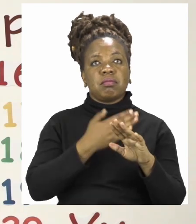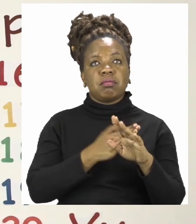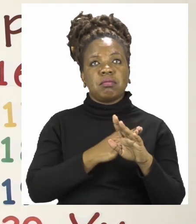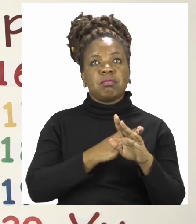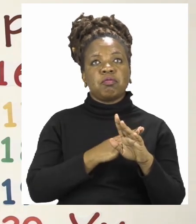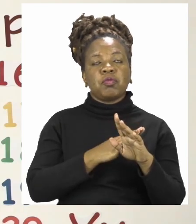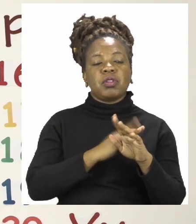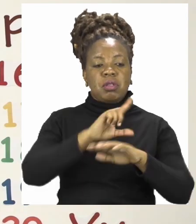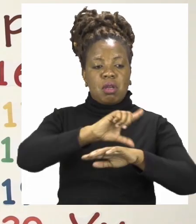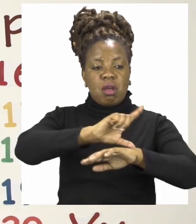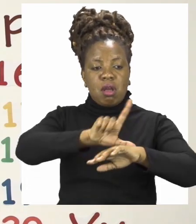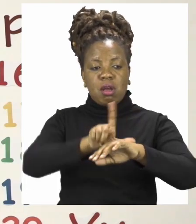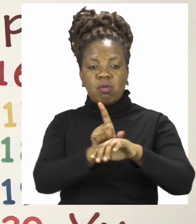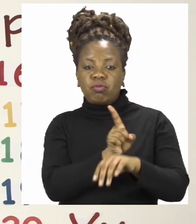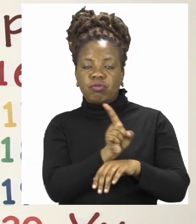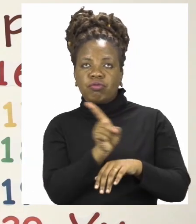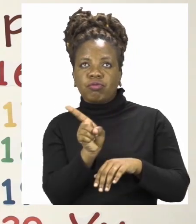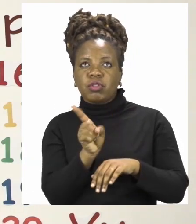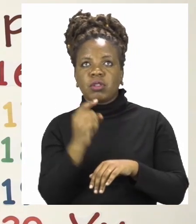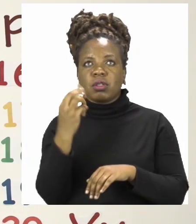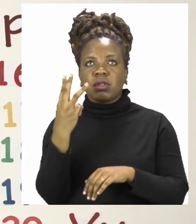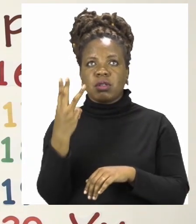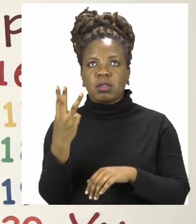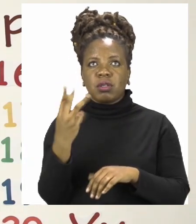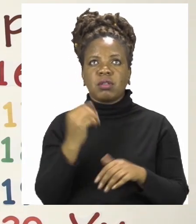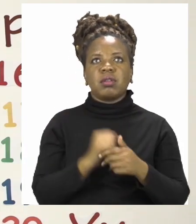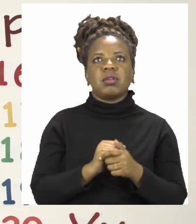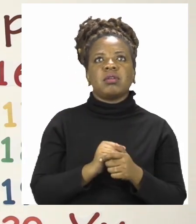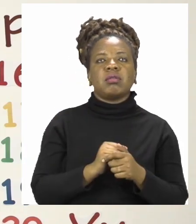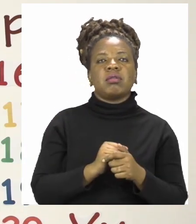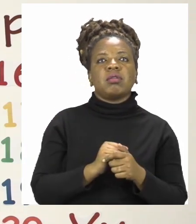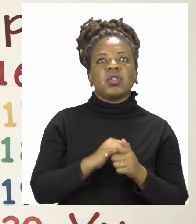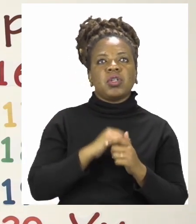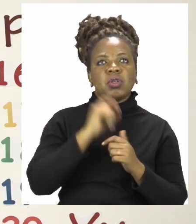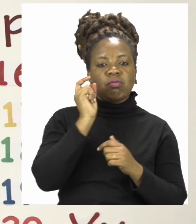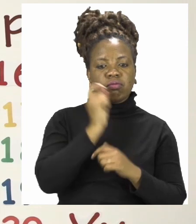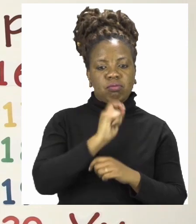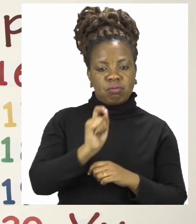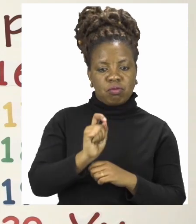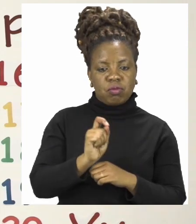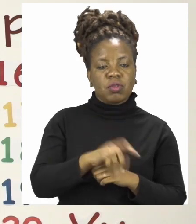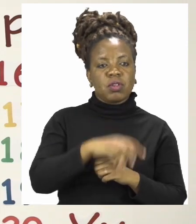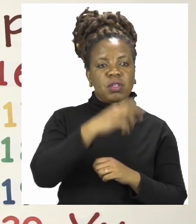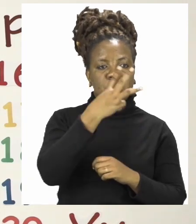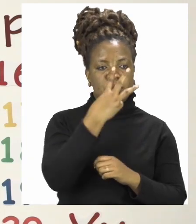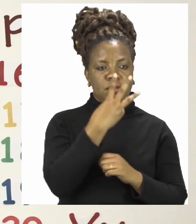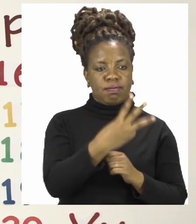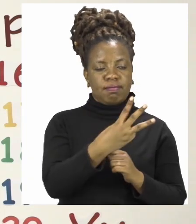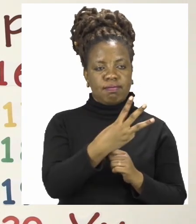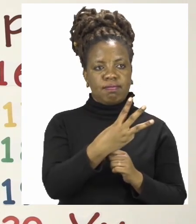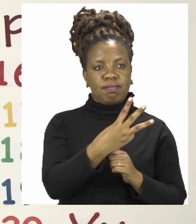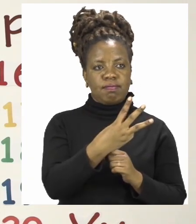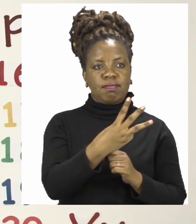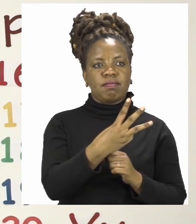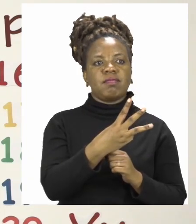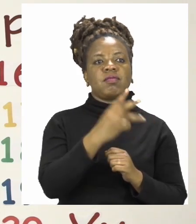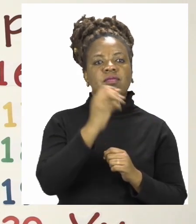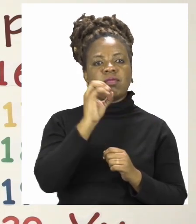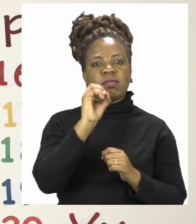can now read the time as 3 and then we say